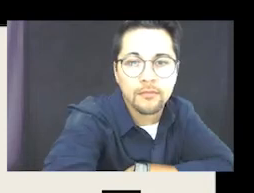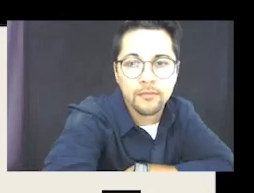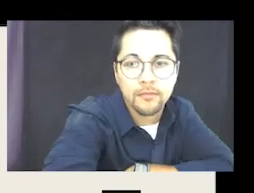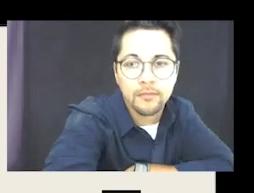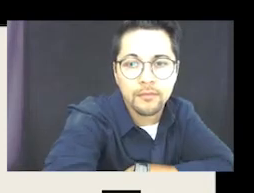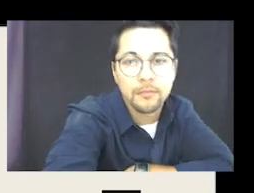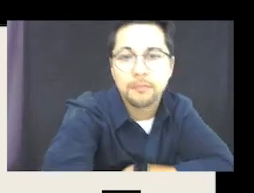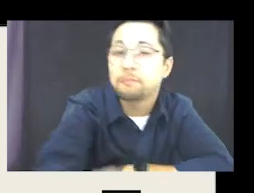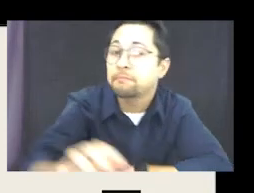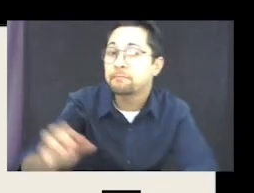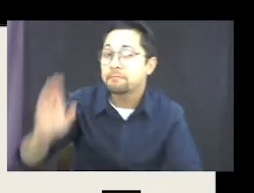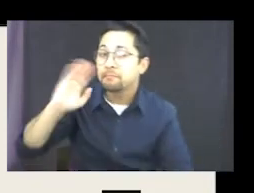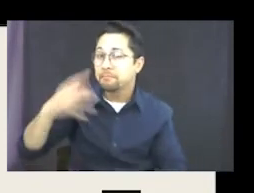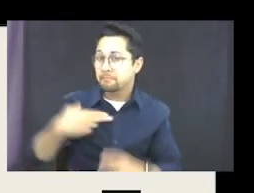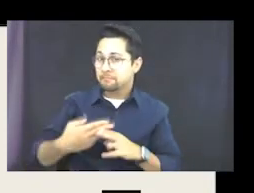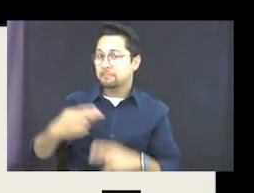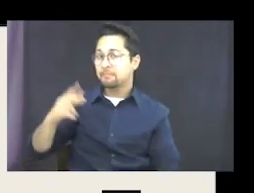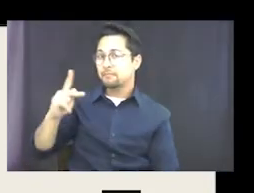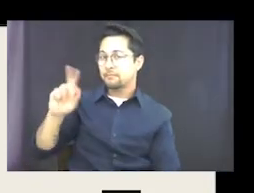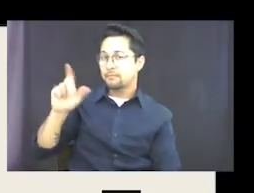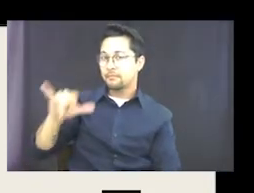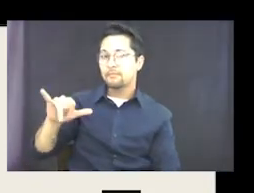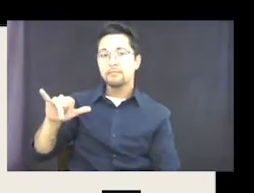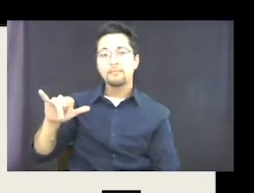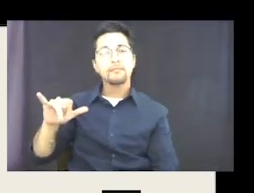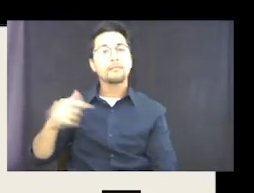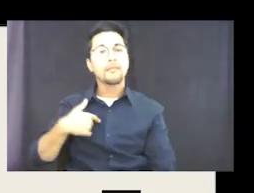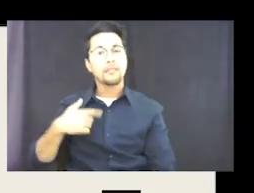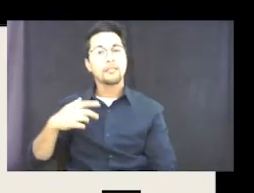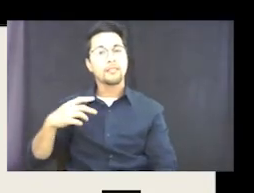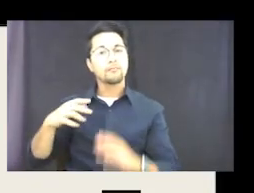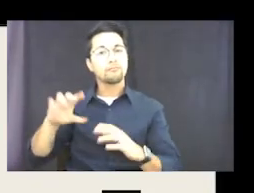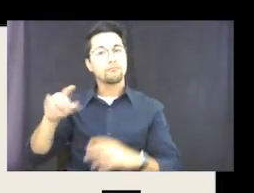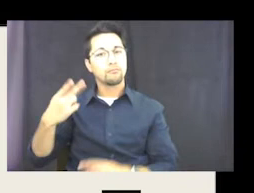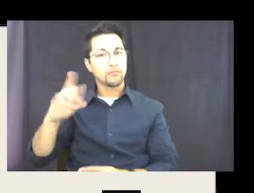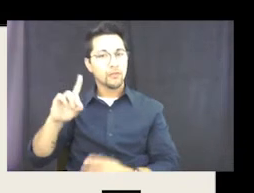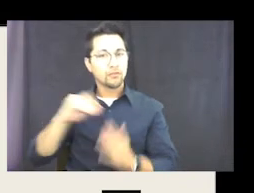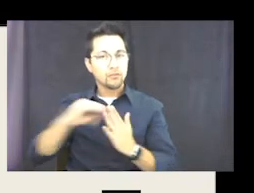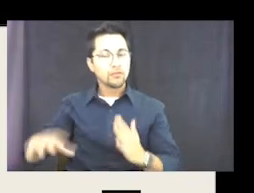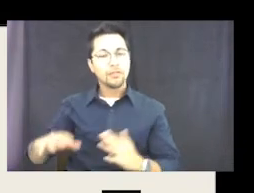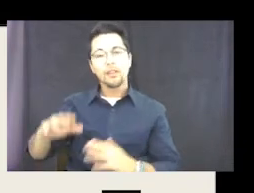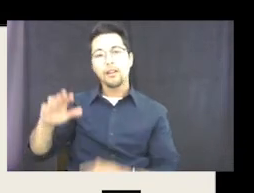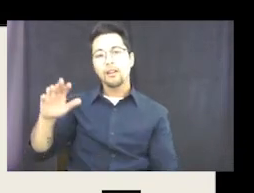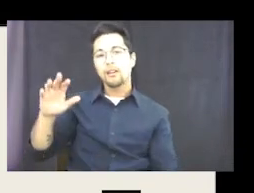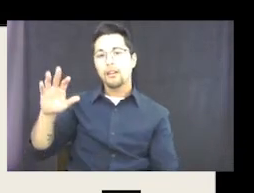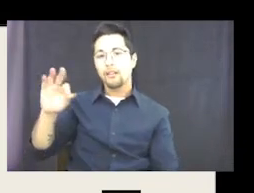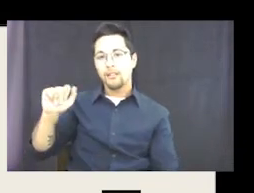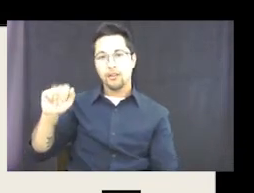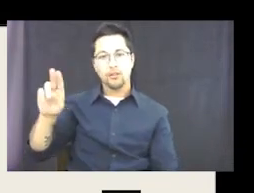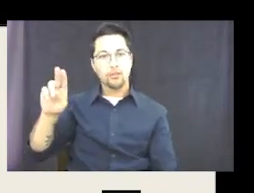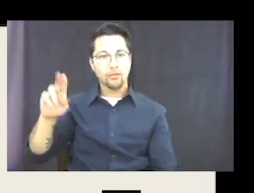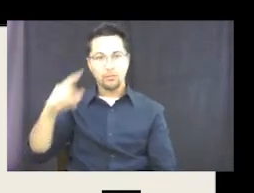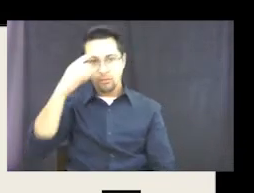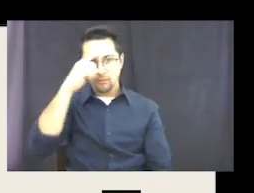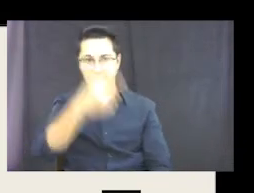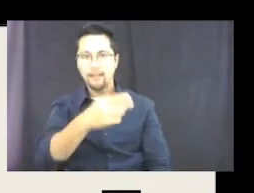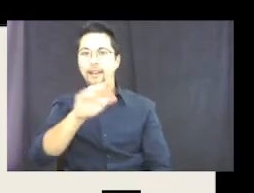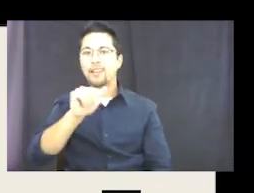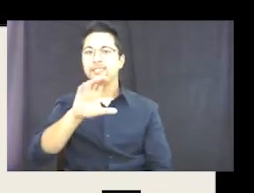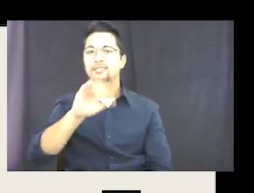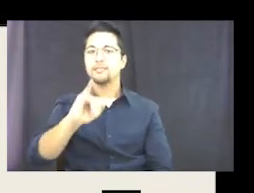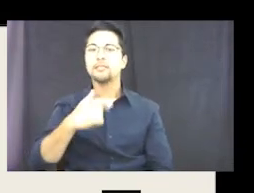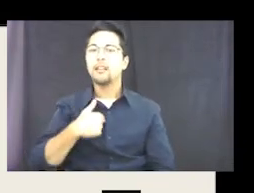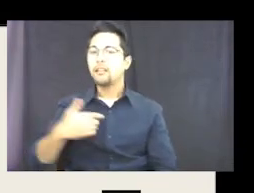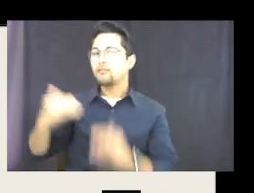Hi, my name is Kaylee Robinson, a doctoral fellow at Florida Atlantic University's Academy for Community Inclusion, or ACI. I am presenting